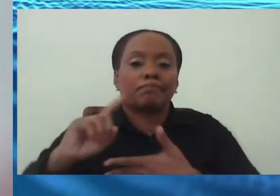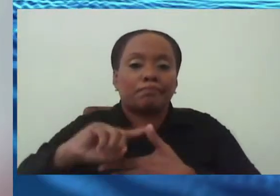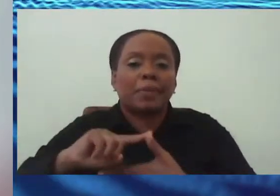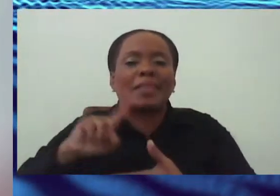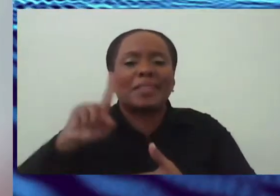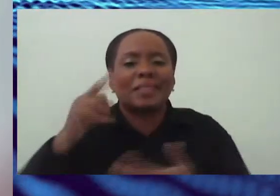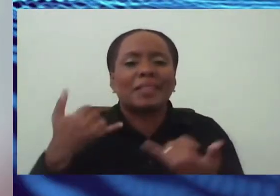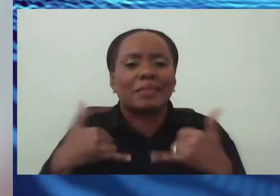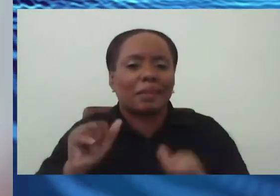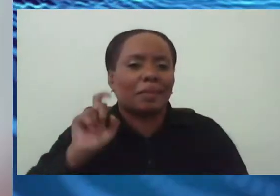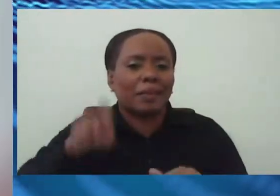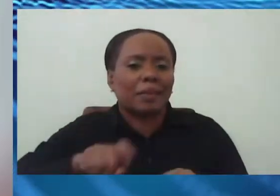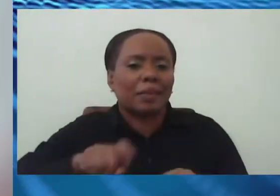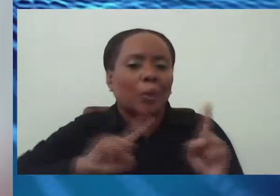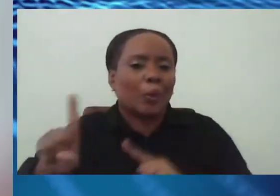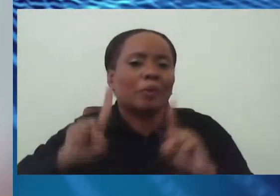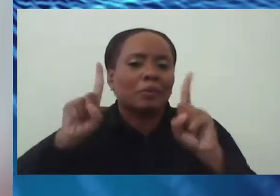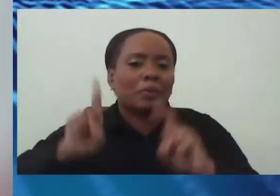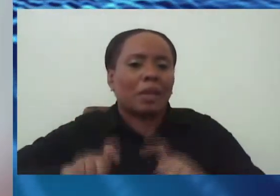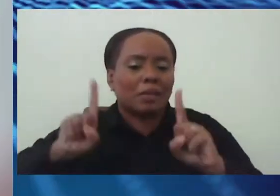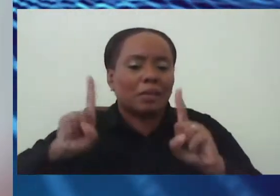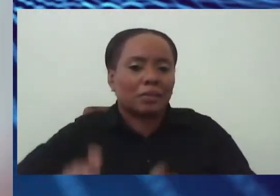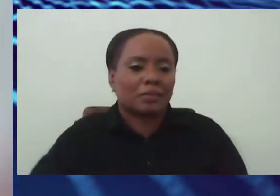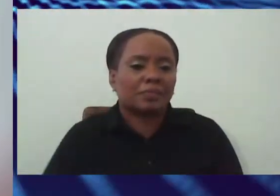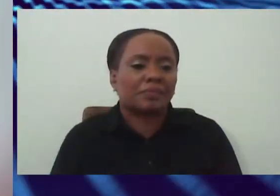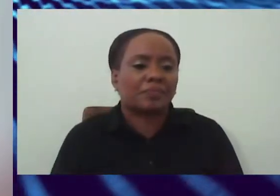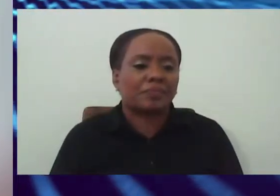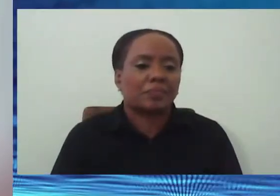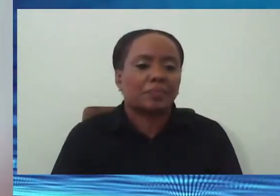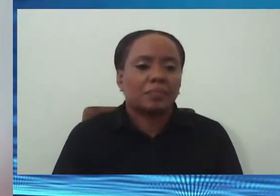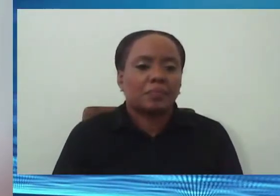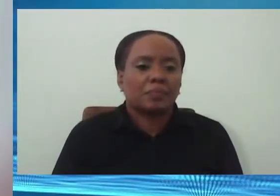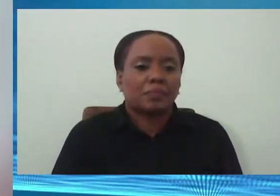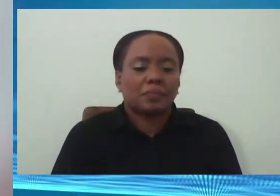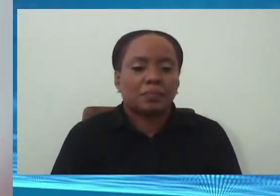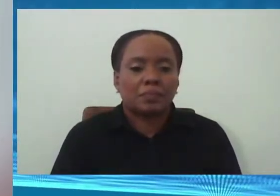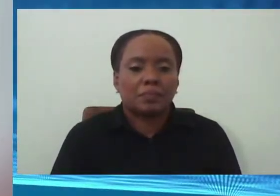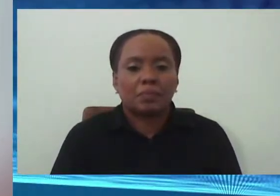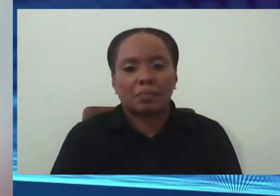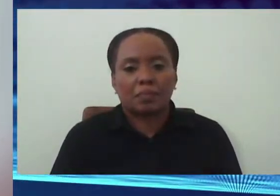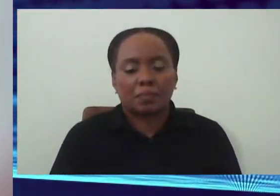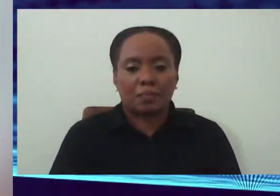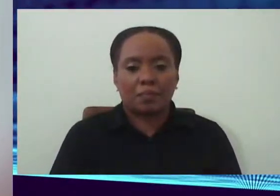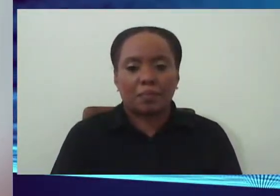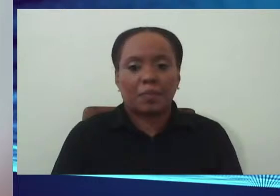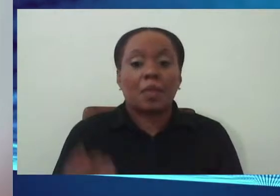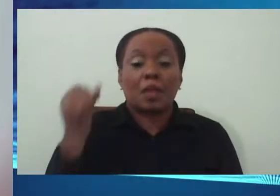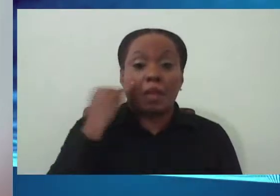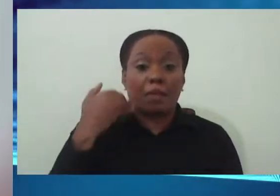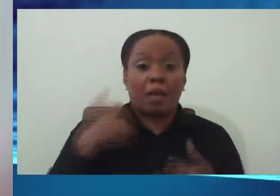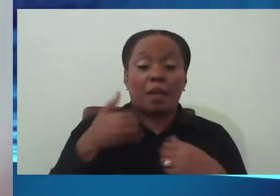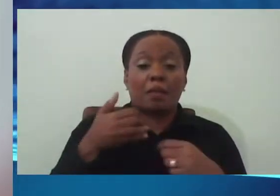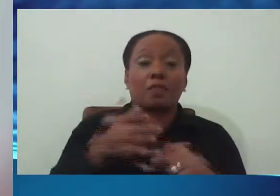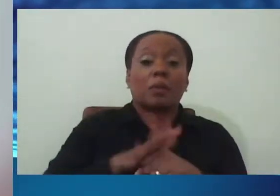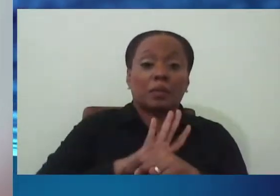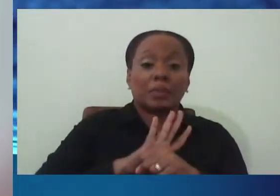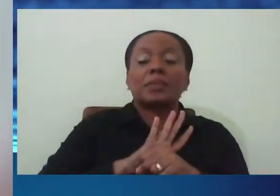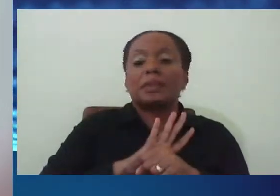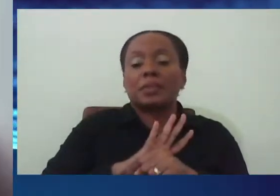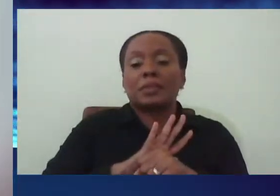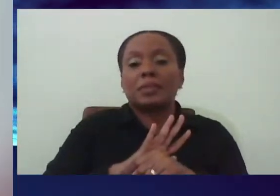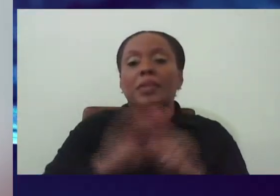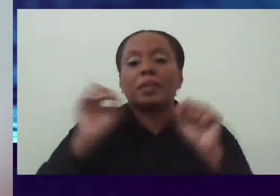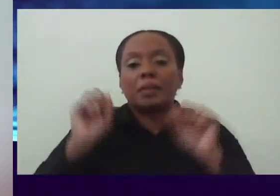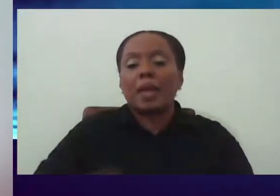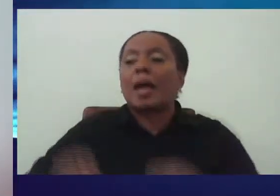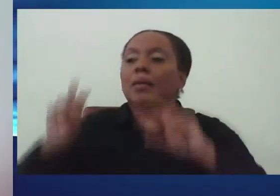tested because knowing that they have COVID and them being part of the formal systems will allow them to be assessed in terms